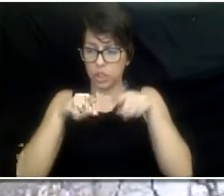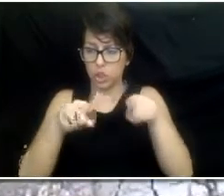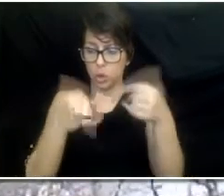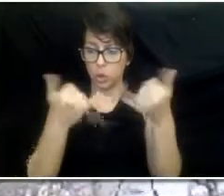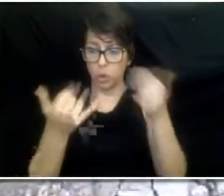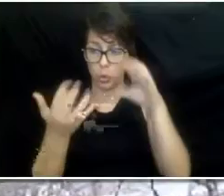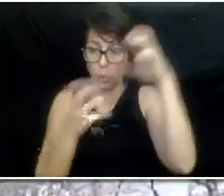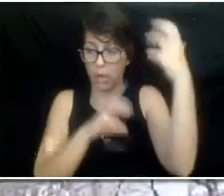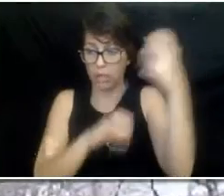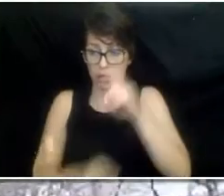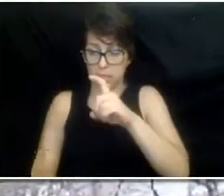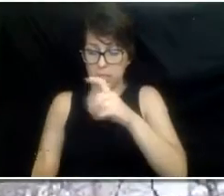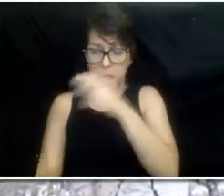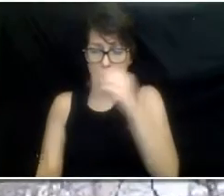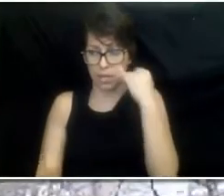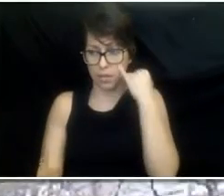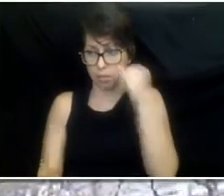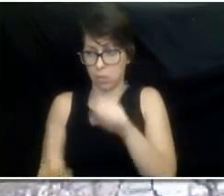um